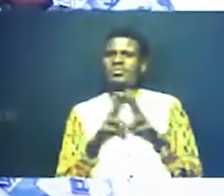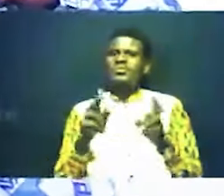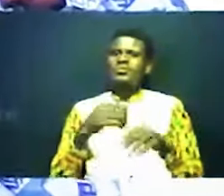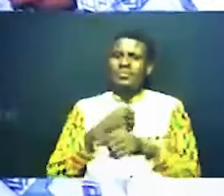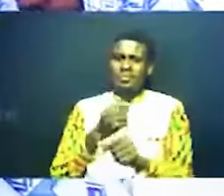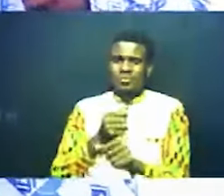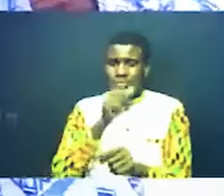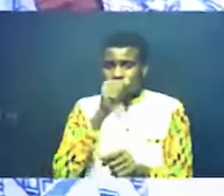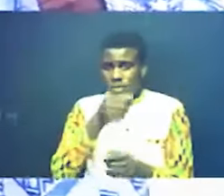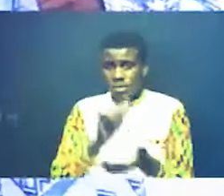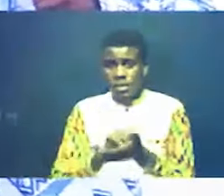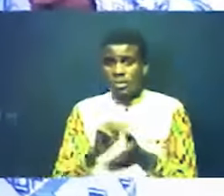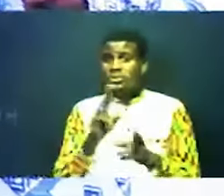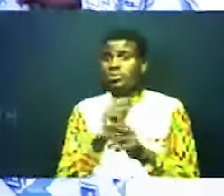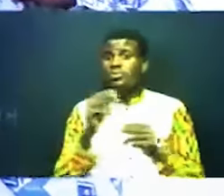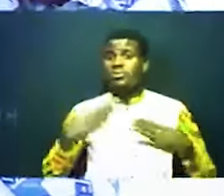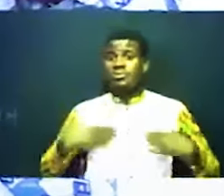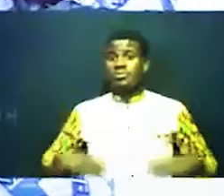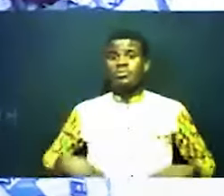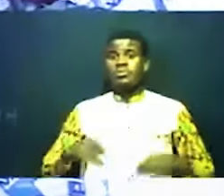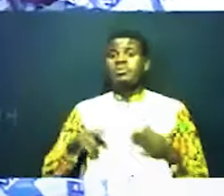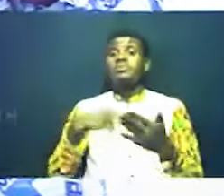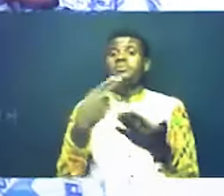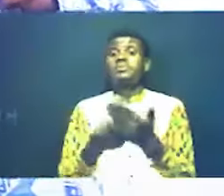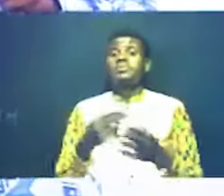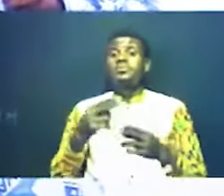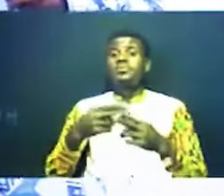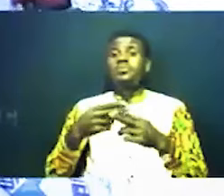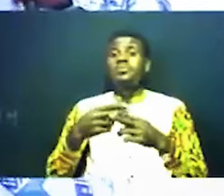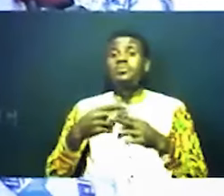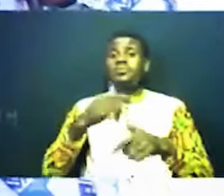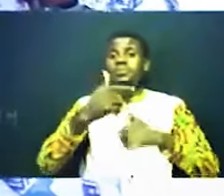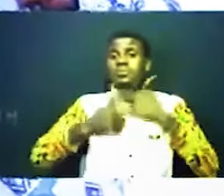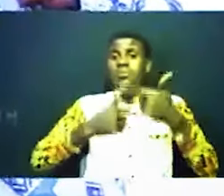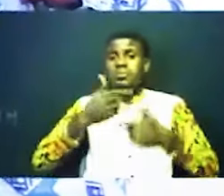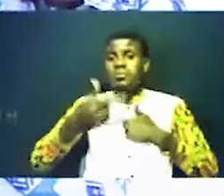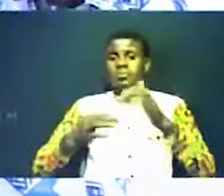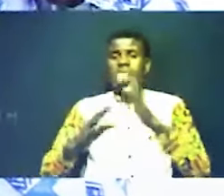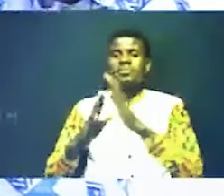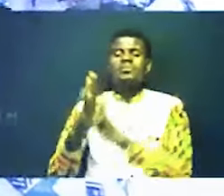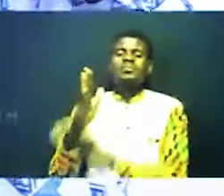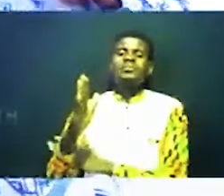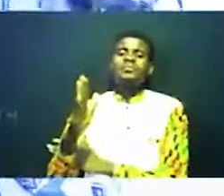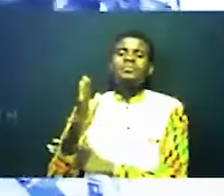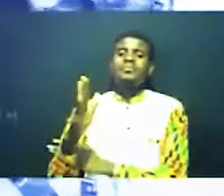no one falls short of the grace of God. And